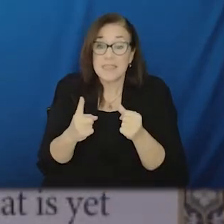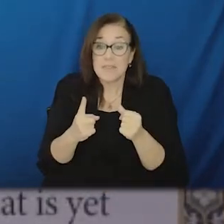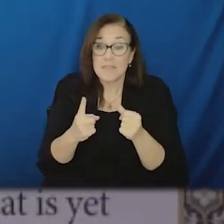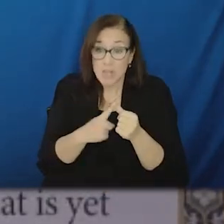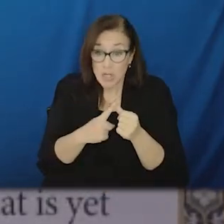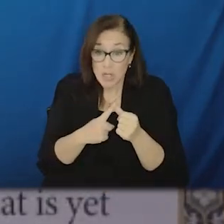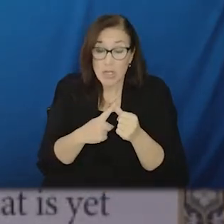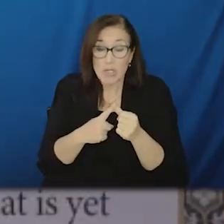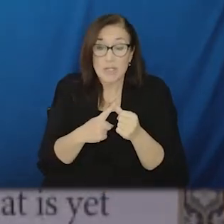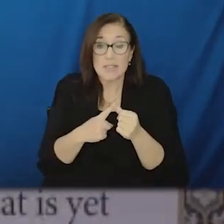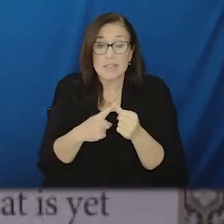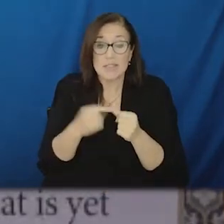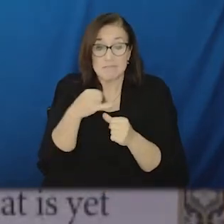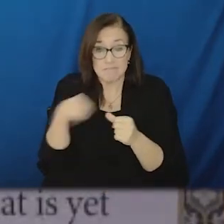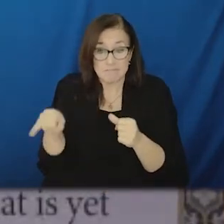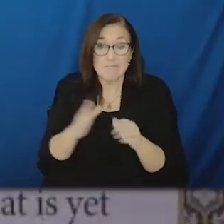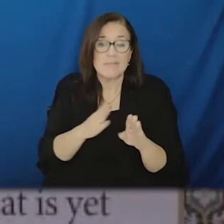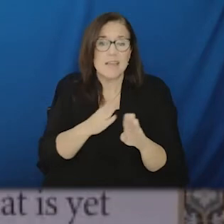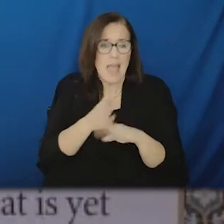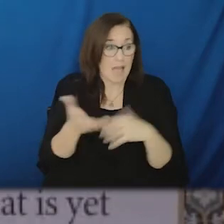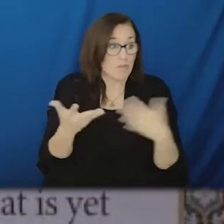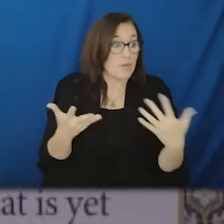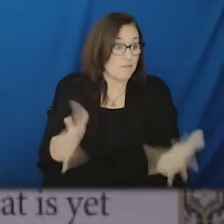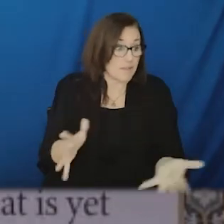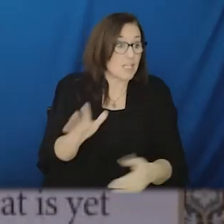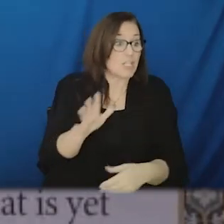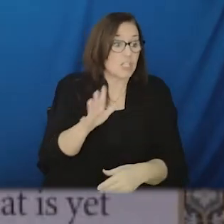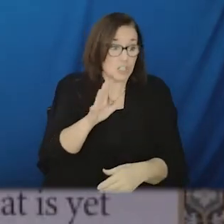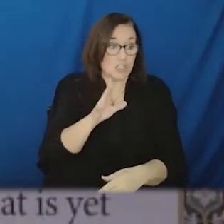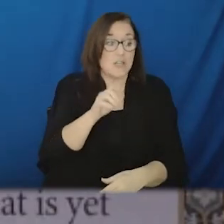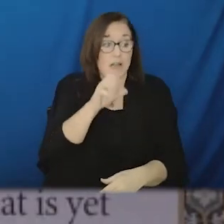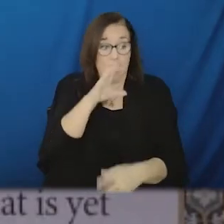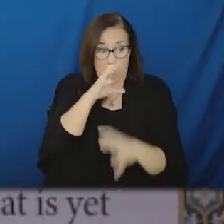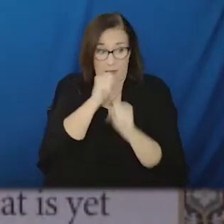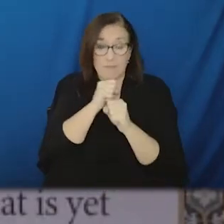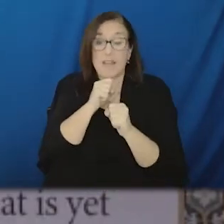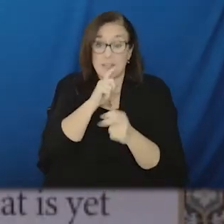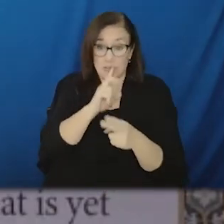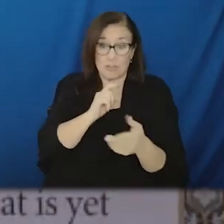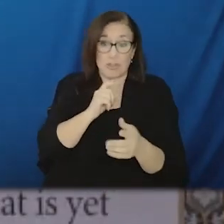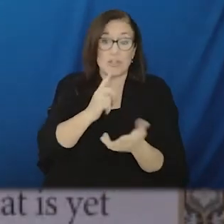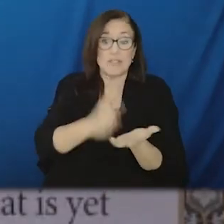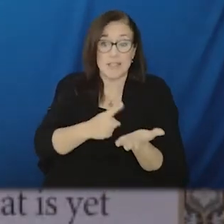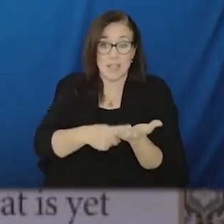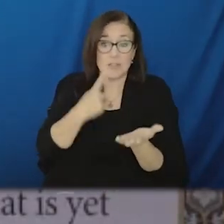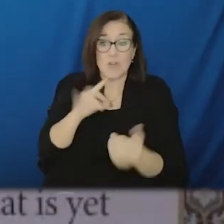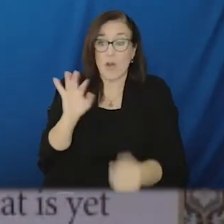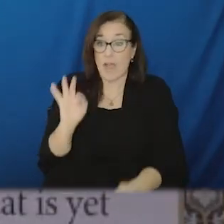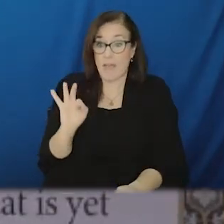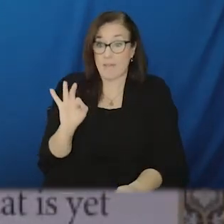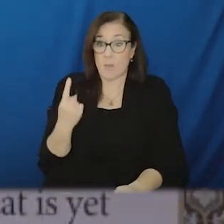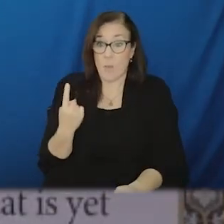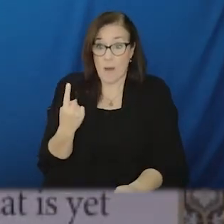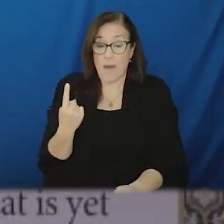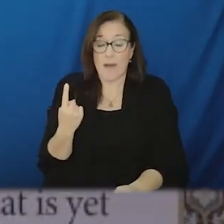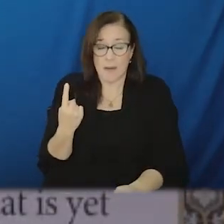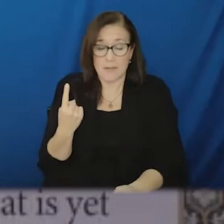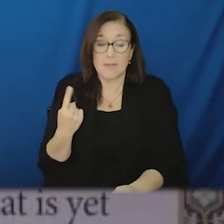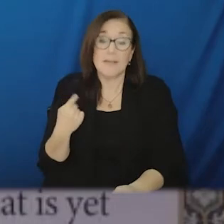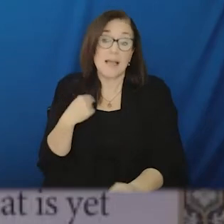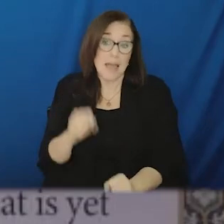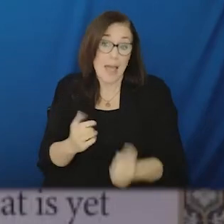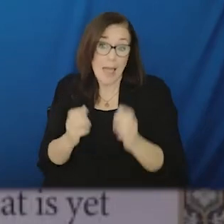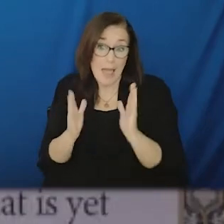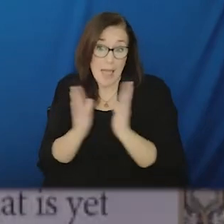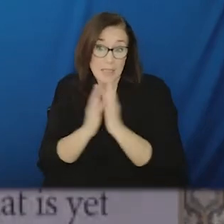F1, after confidential discussion that we had in closed session, may I ask for a motion to approve the board